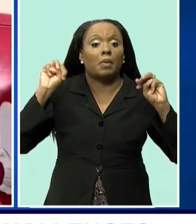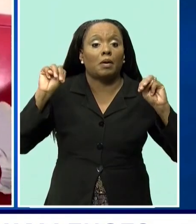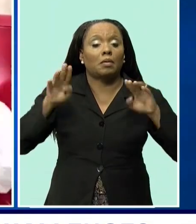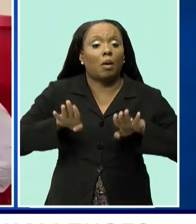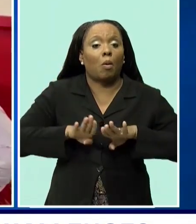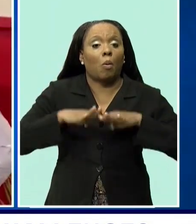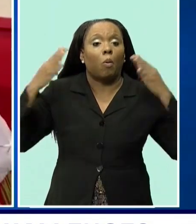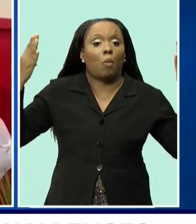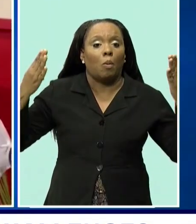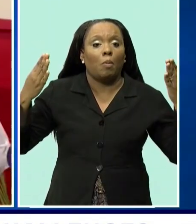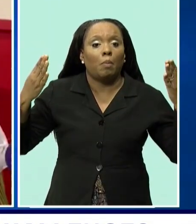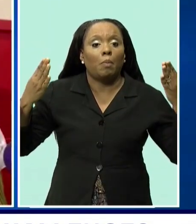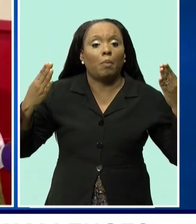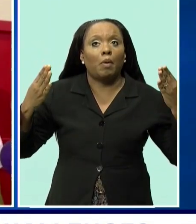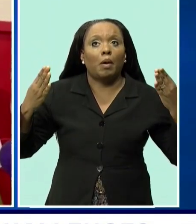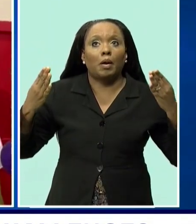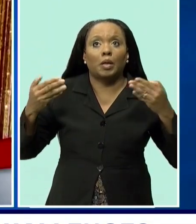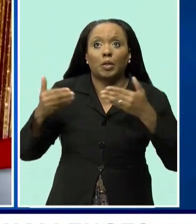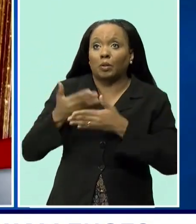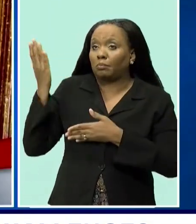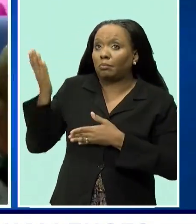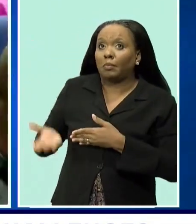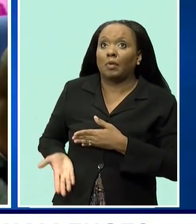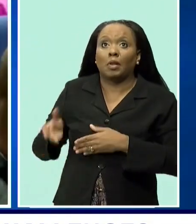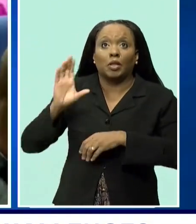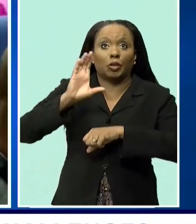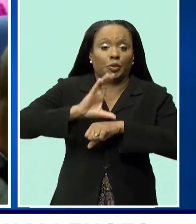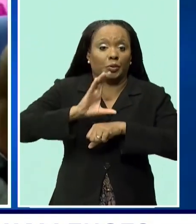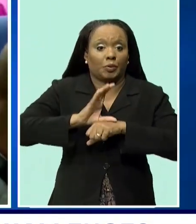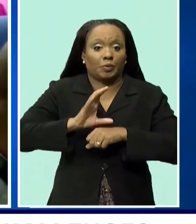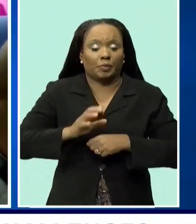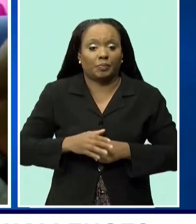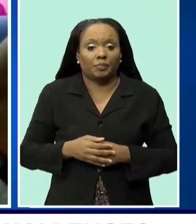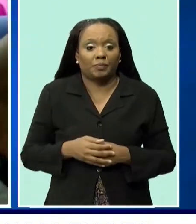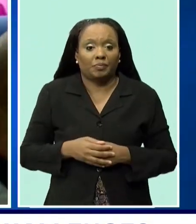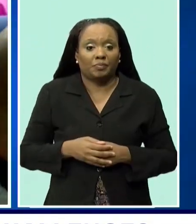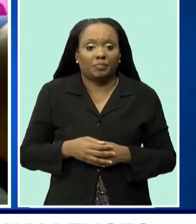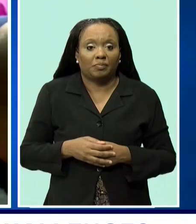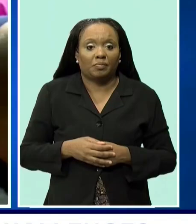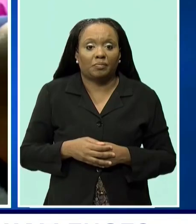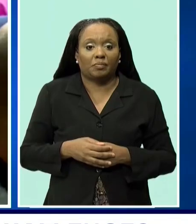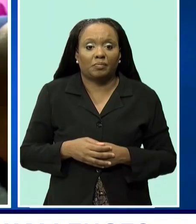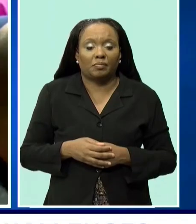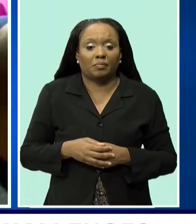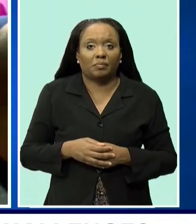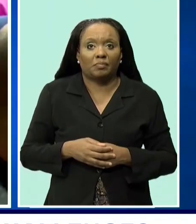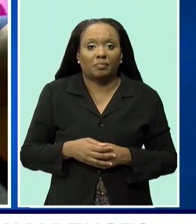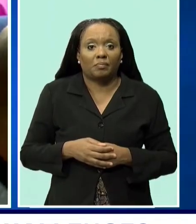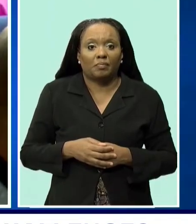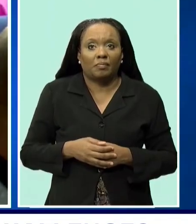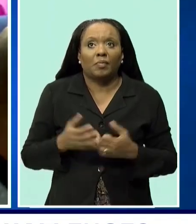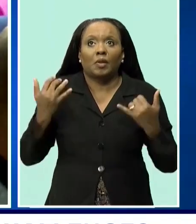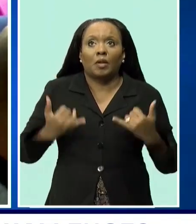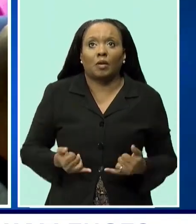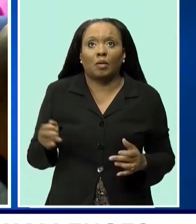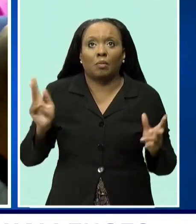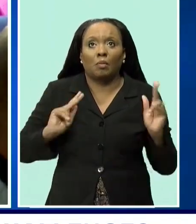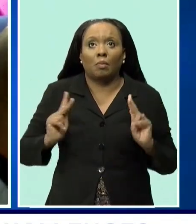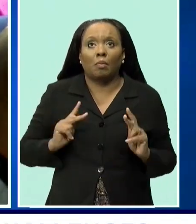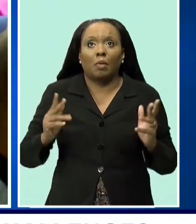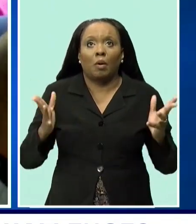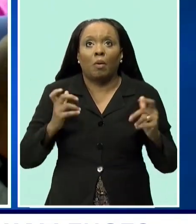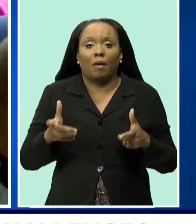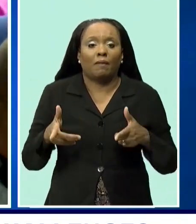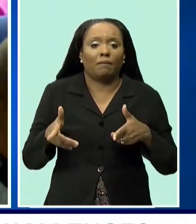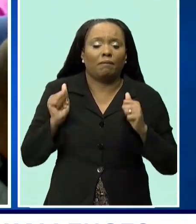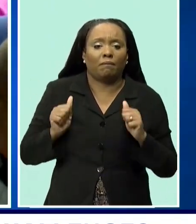and journey of the church. We live in a time when people want fast food and fast